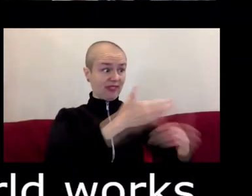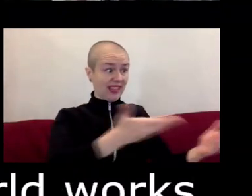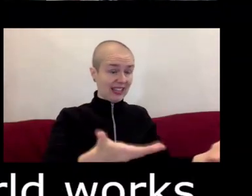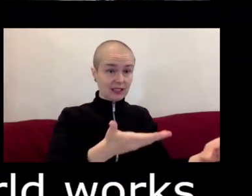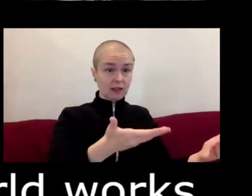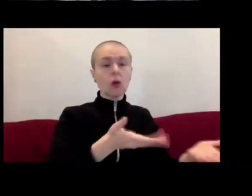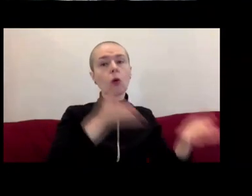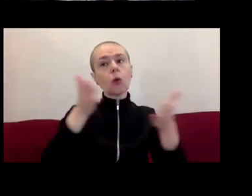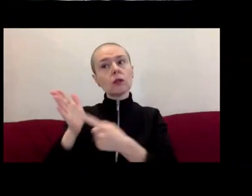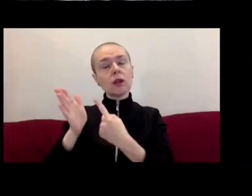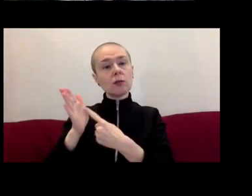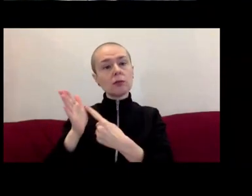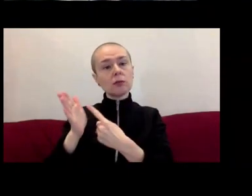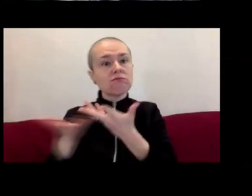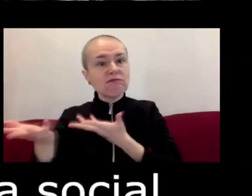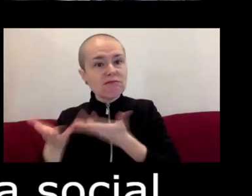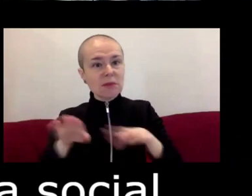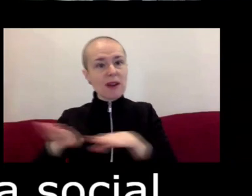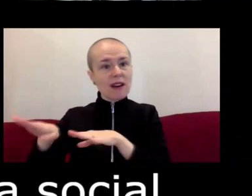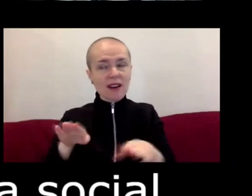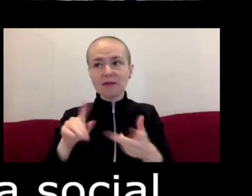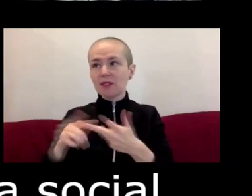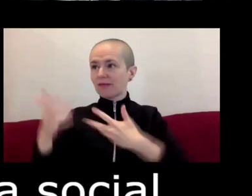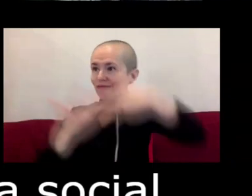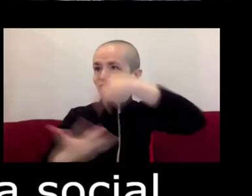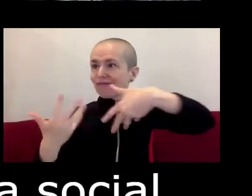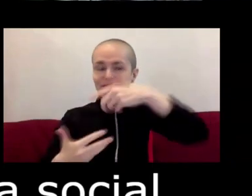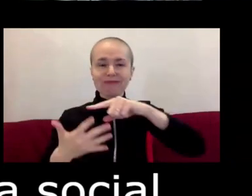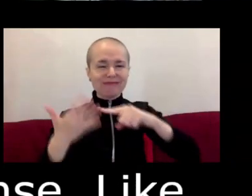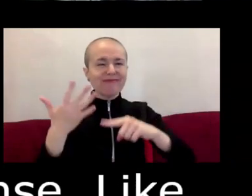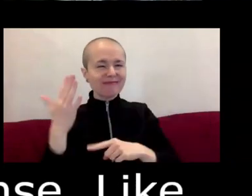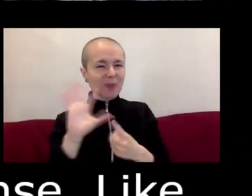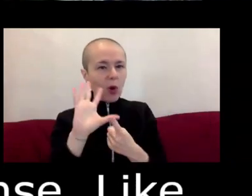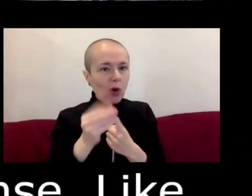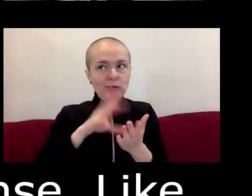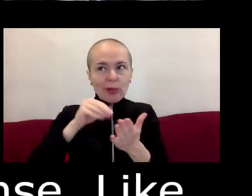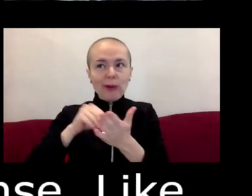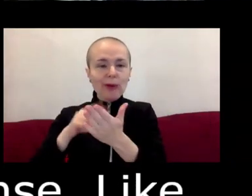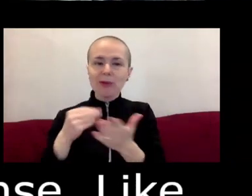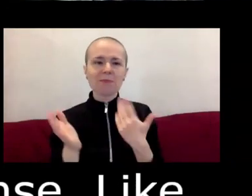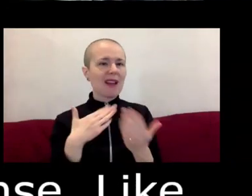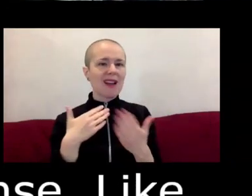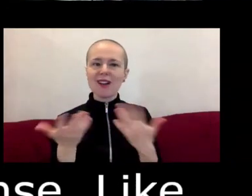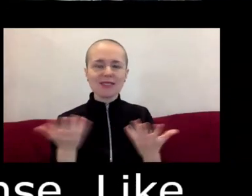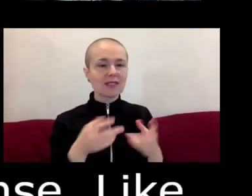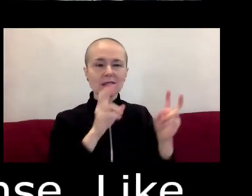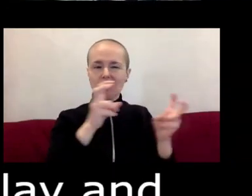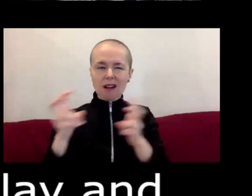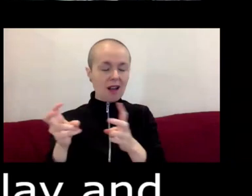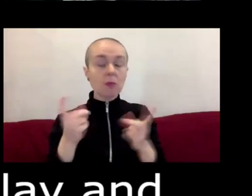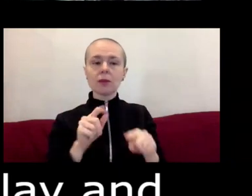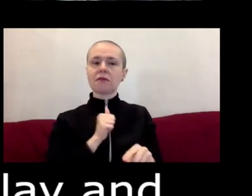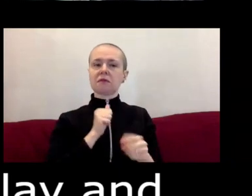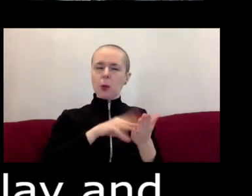social dynamic or cultural sense, like whatever it is. Through play and exploration, they are learning how things